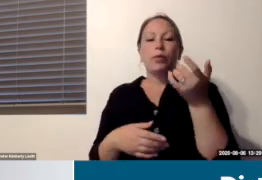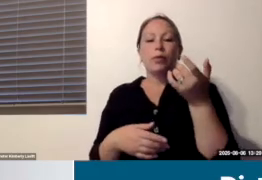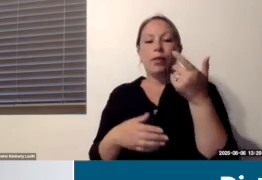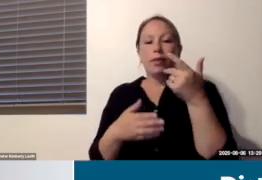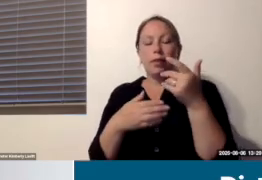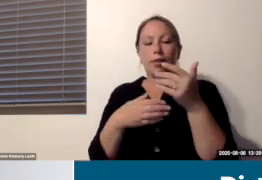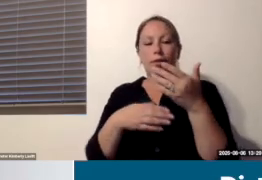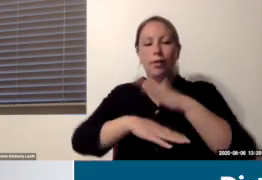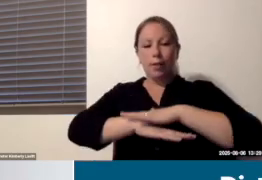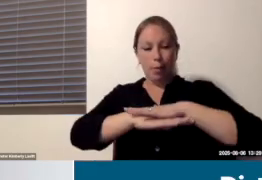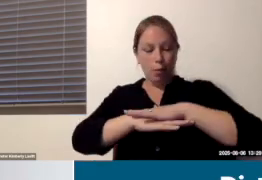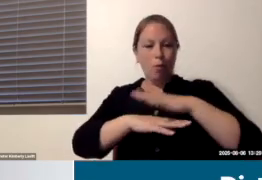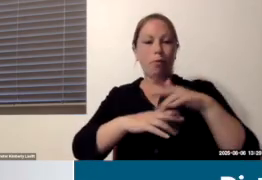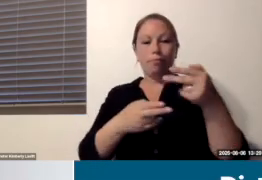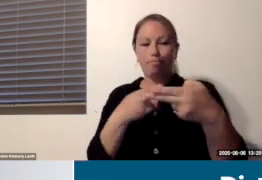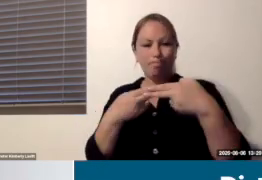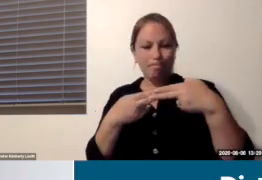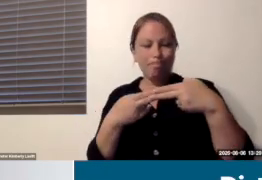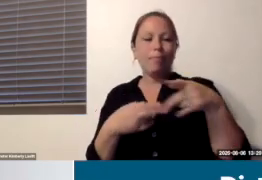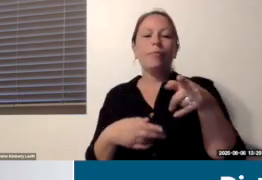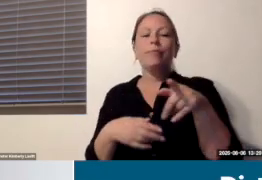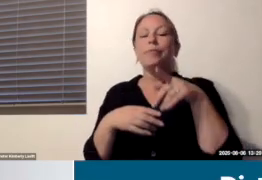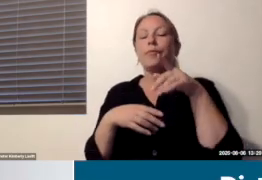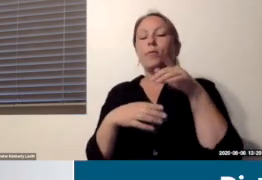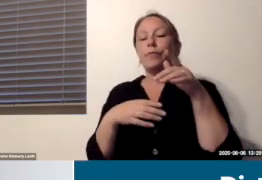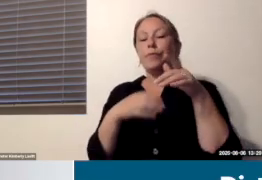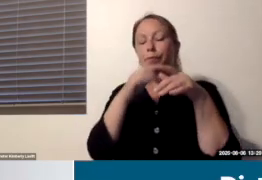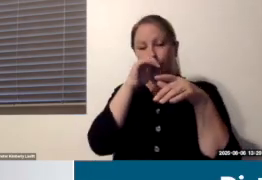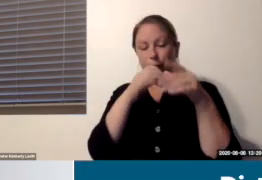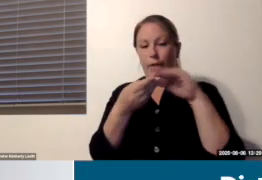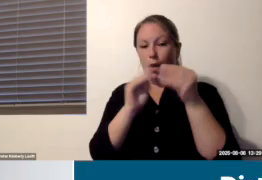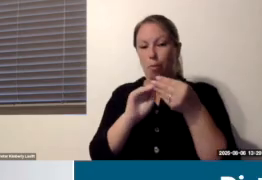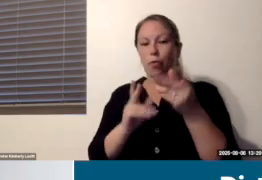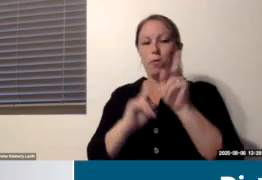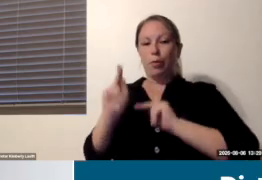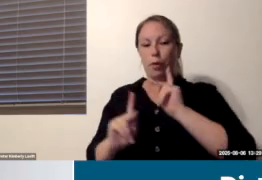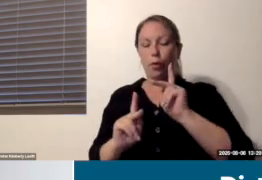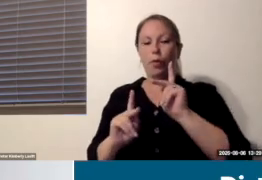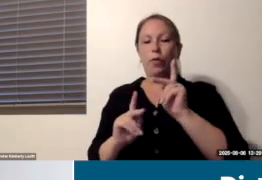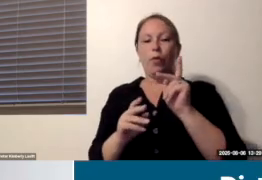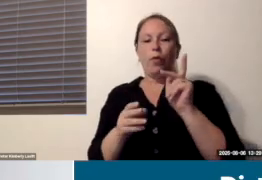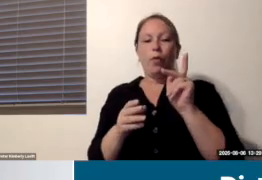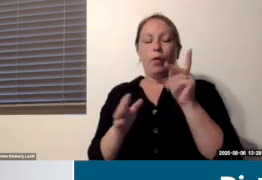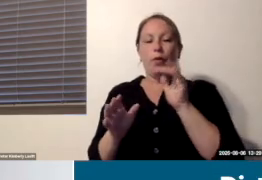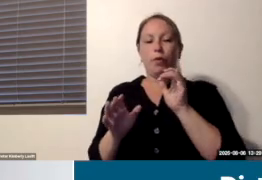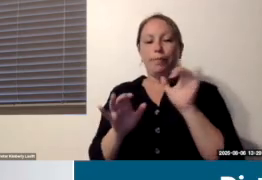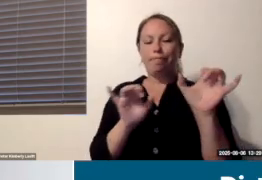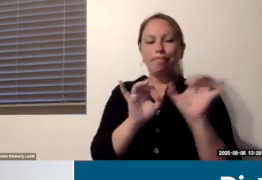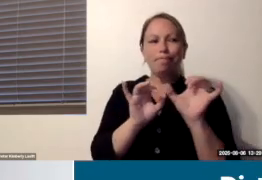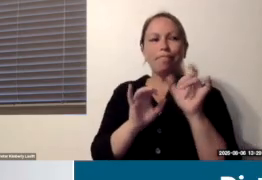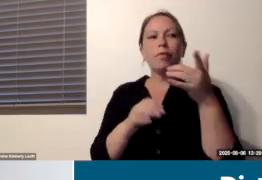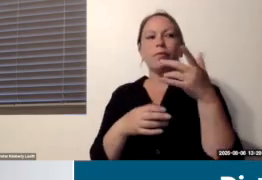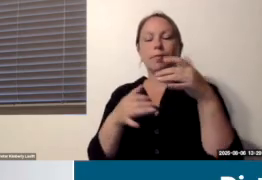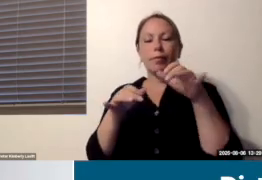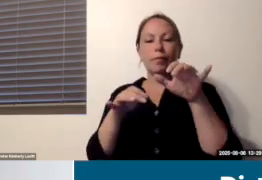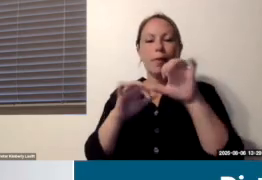programs often need to close to additional applicants when the number of applicants in their queue is estimated to use up the remaining